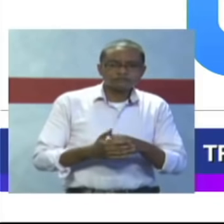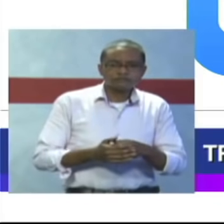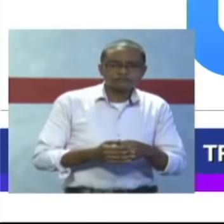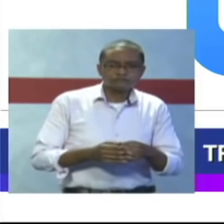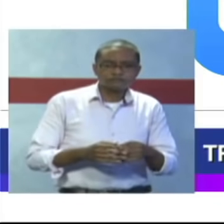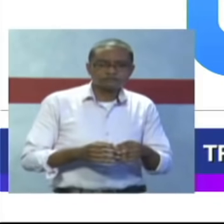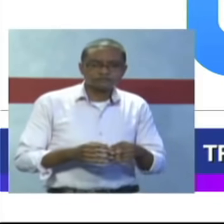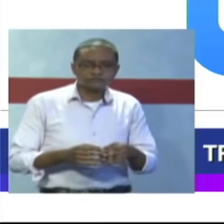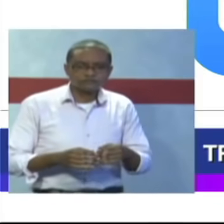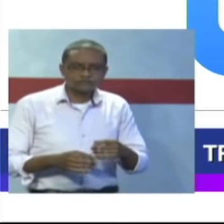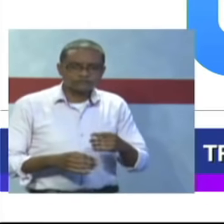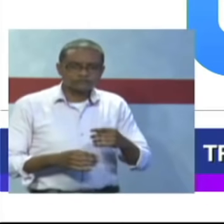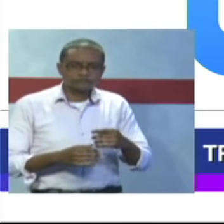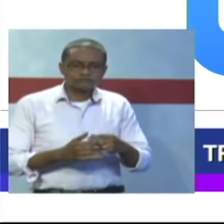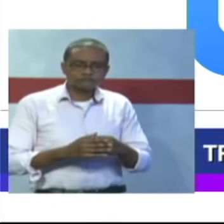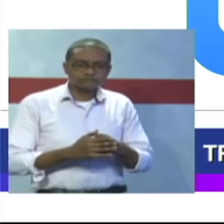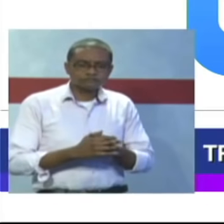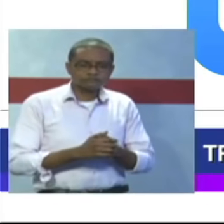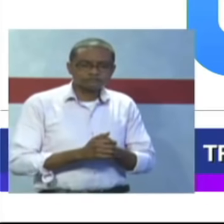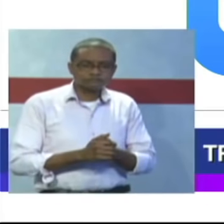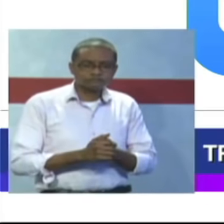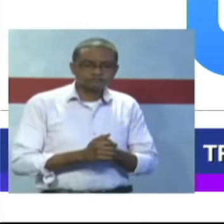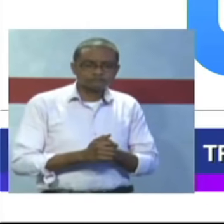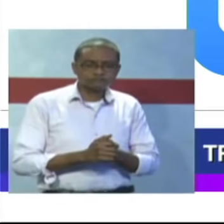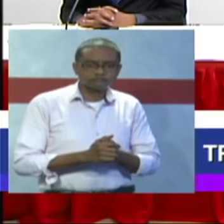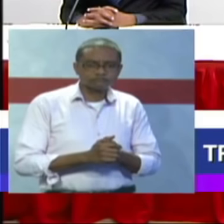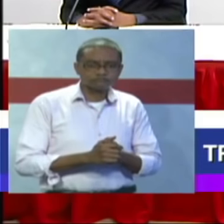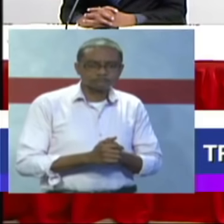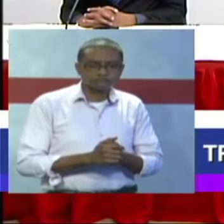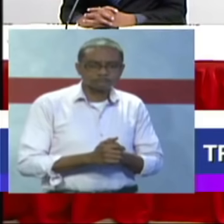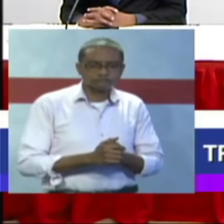physical card, given the material that it's made from?